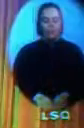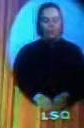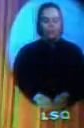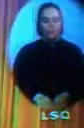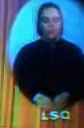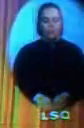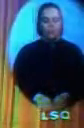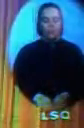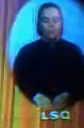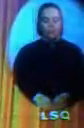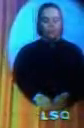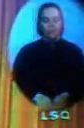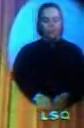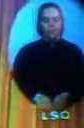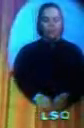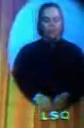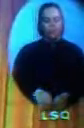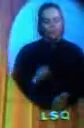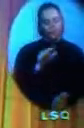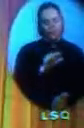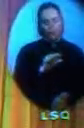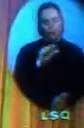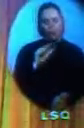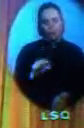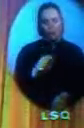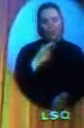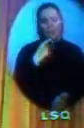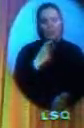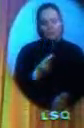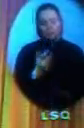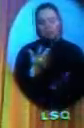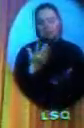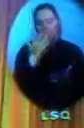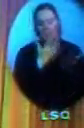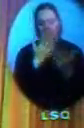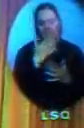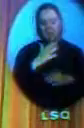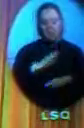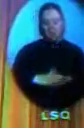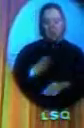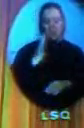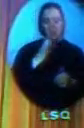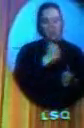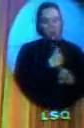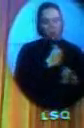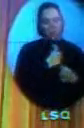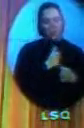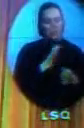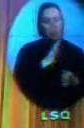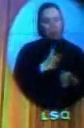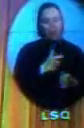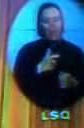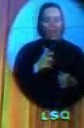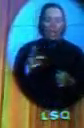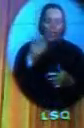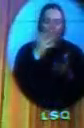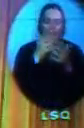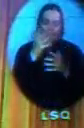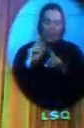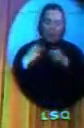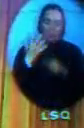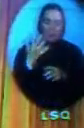Well, this government claims to care about veterans. It ignored their concerns for 5 years. It took Canadian heroes, a